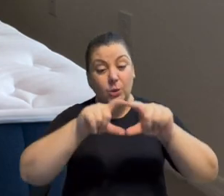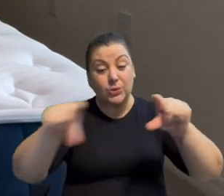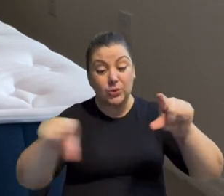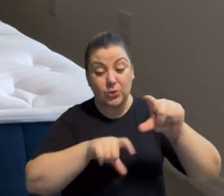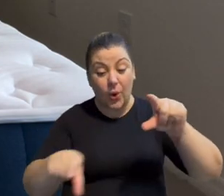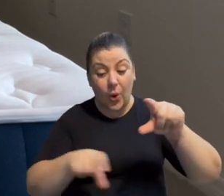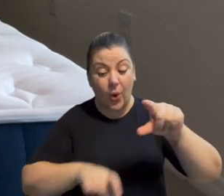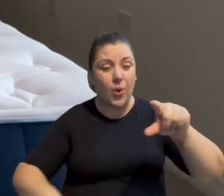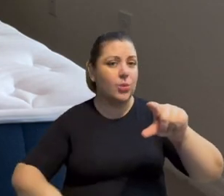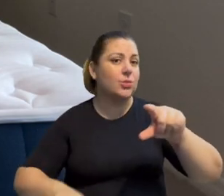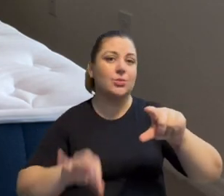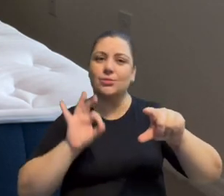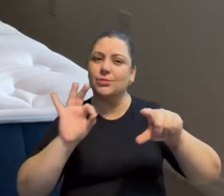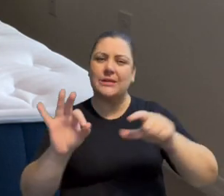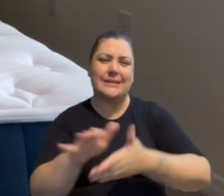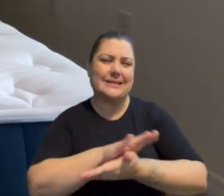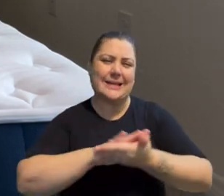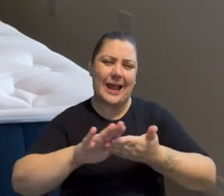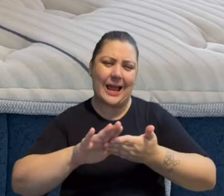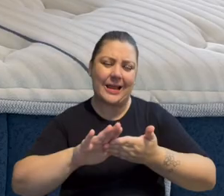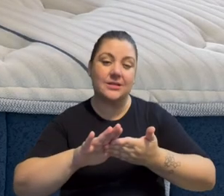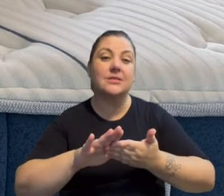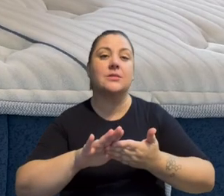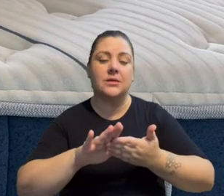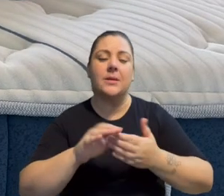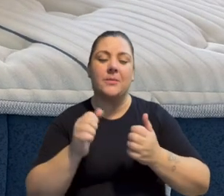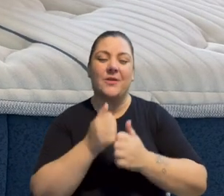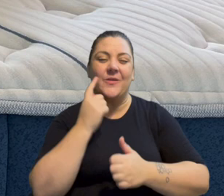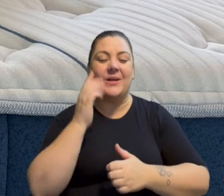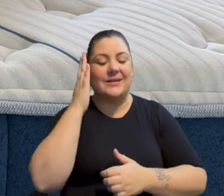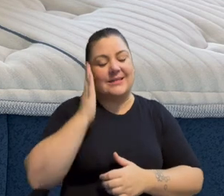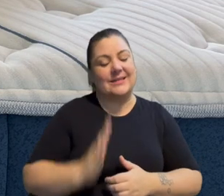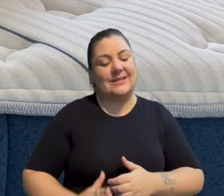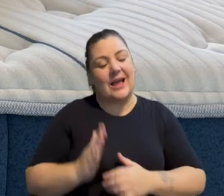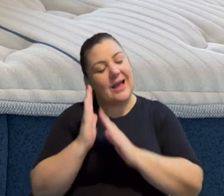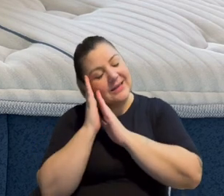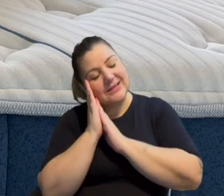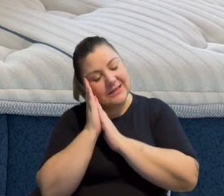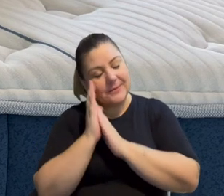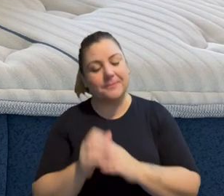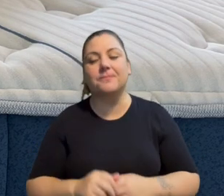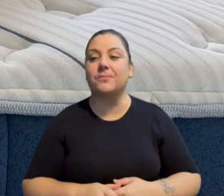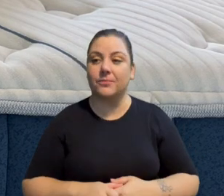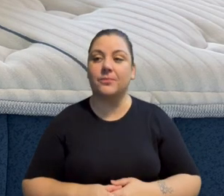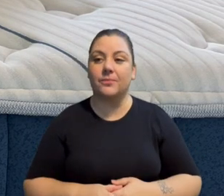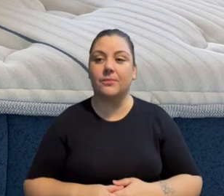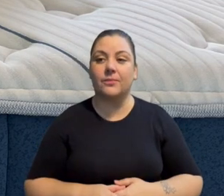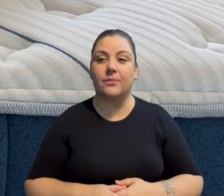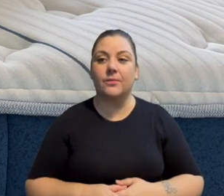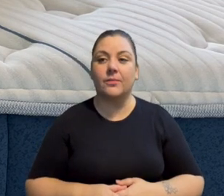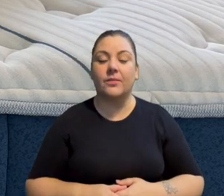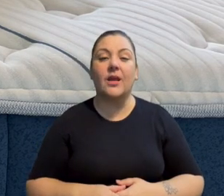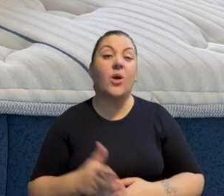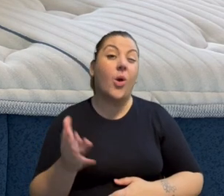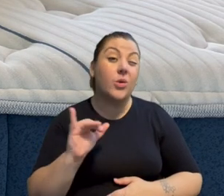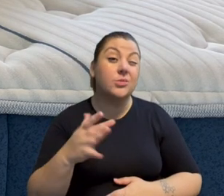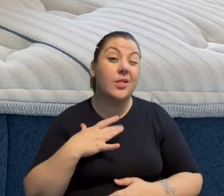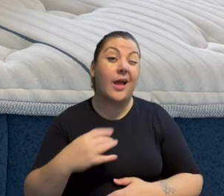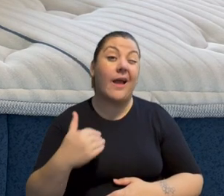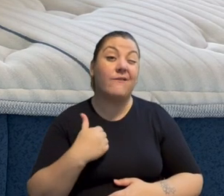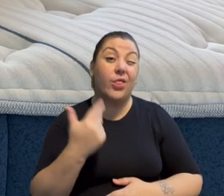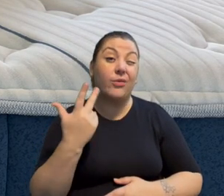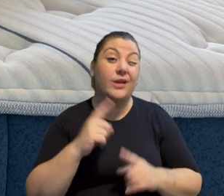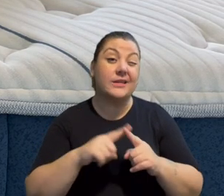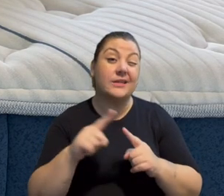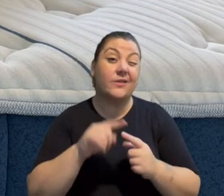pressure relief when you're, especially when you're sleeping on your side. The other great thing about the Bear Elite Hybrid is that it comes in 3 different firmness levels. So